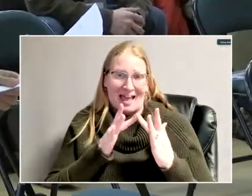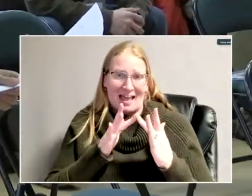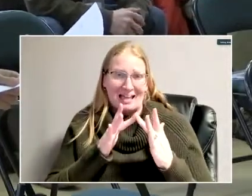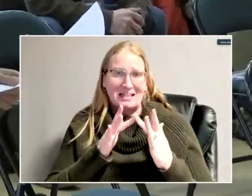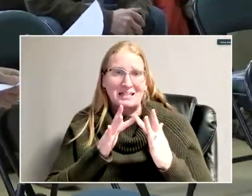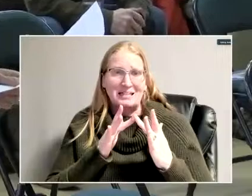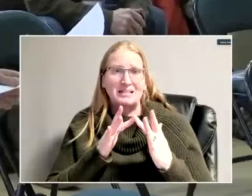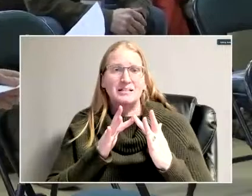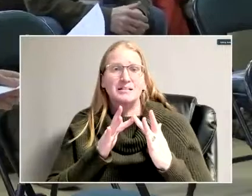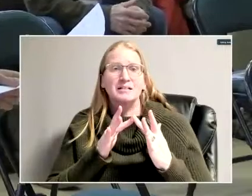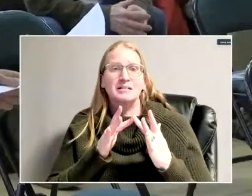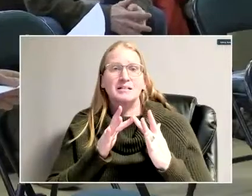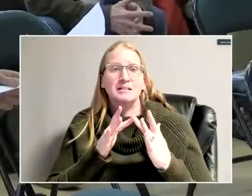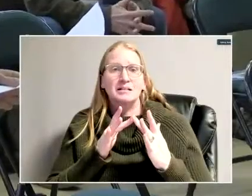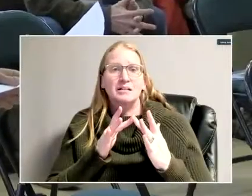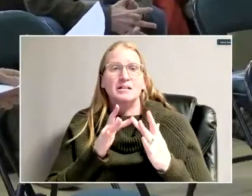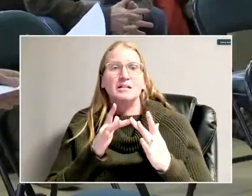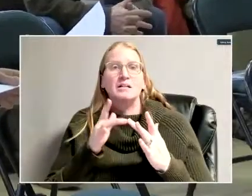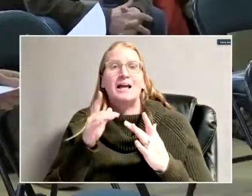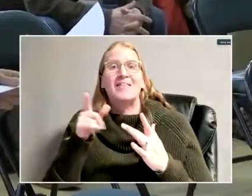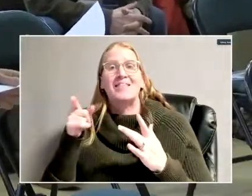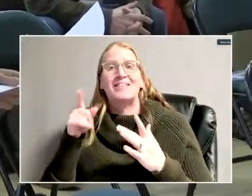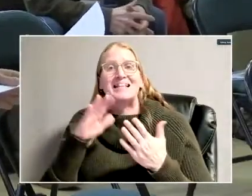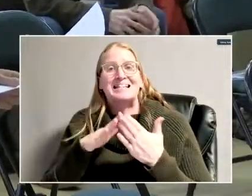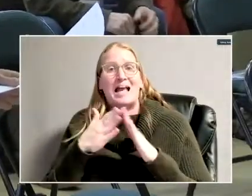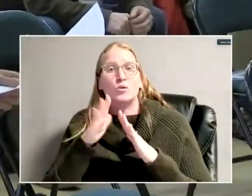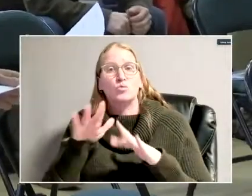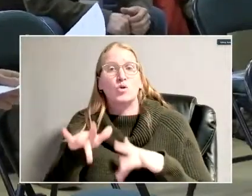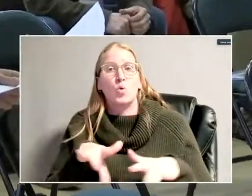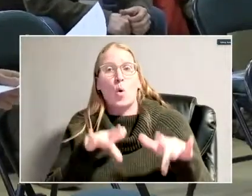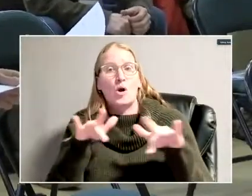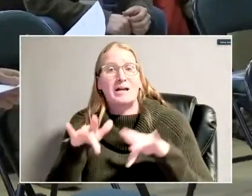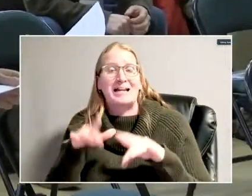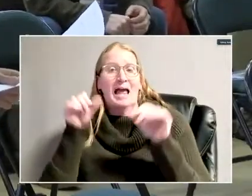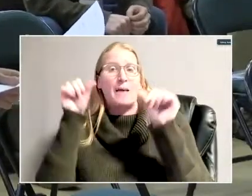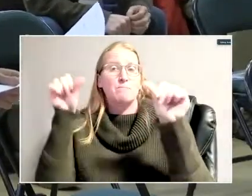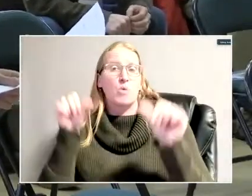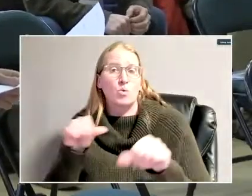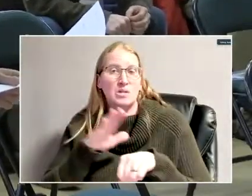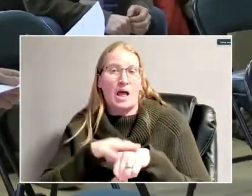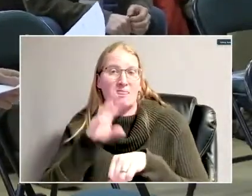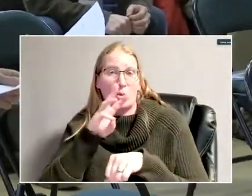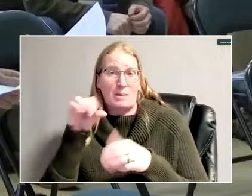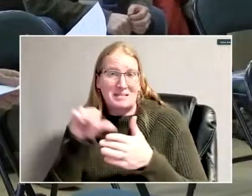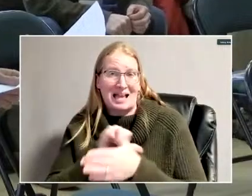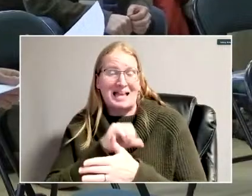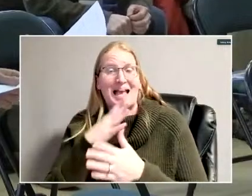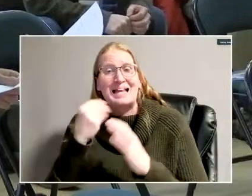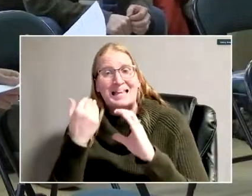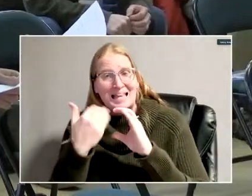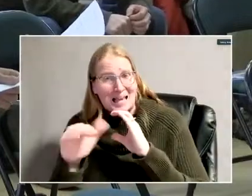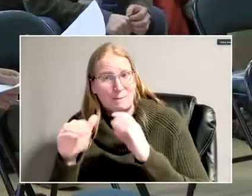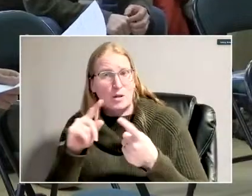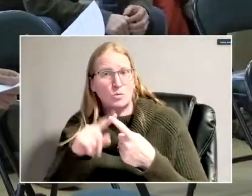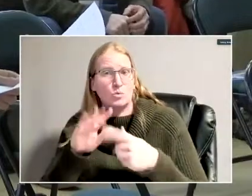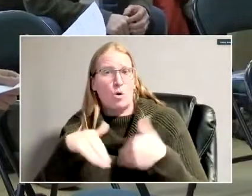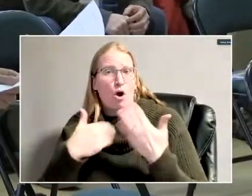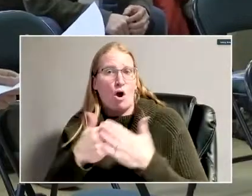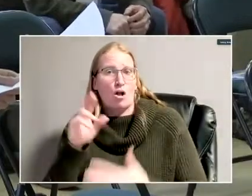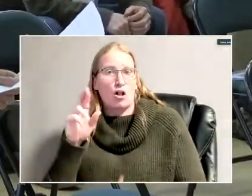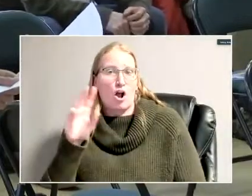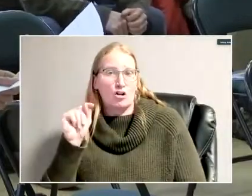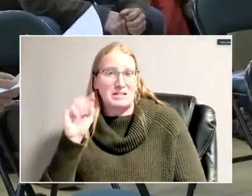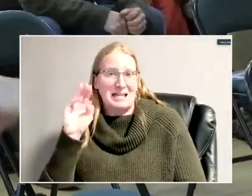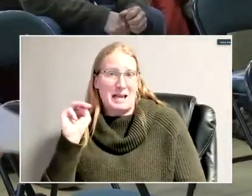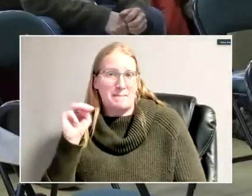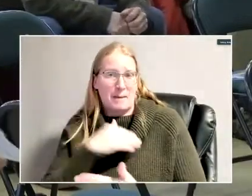online for the town to record it for the town to post it on the website and me it and email it out to all RTM members for them to review